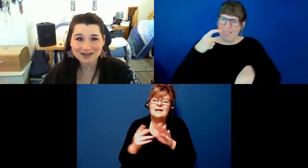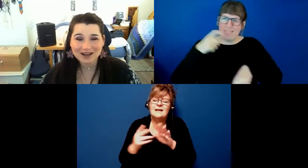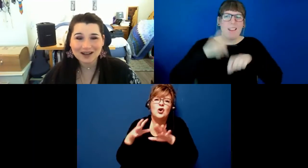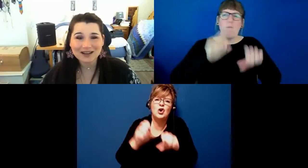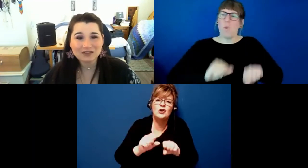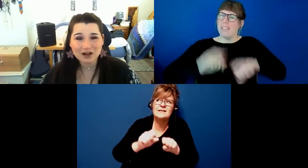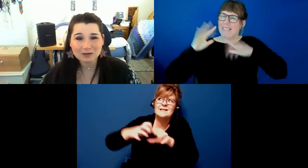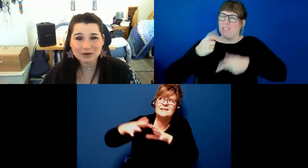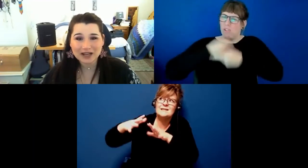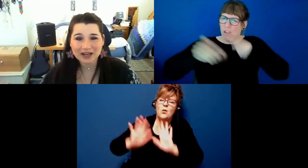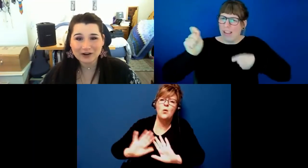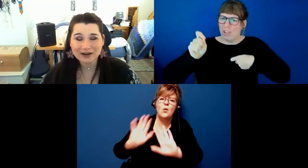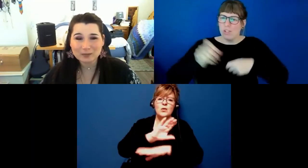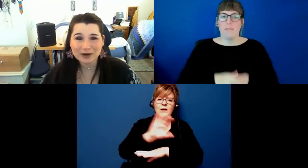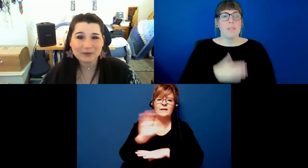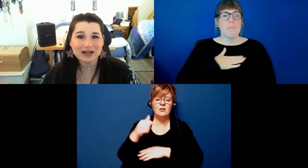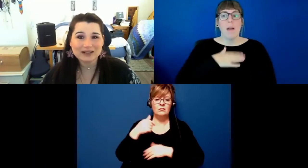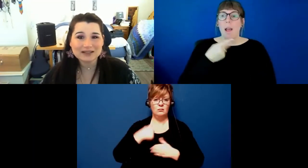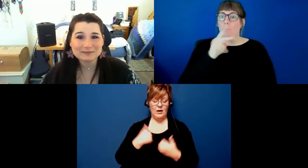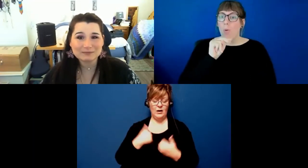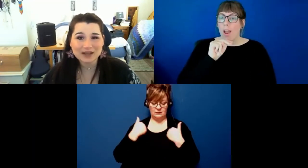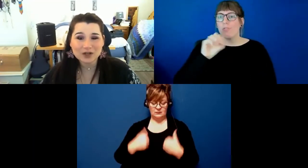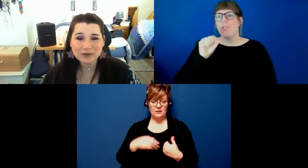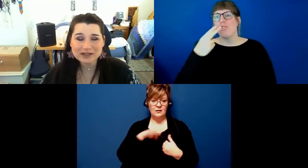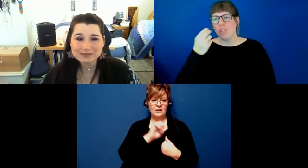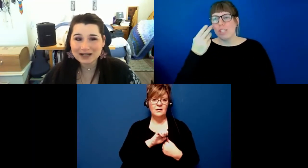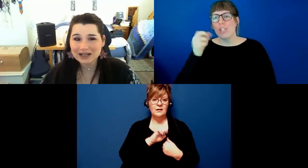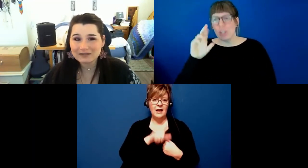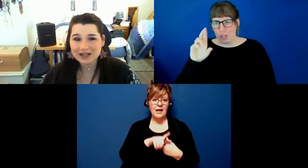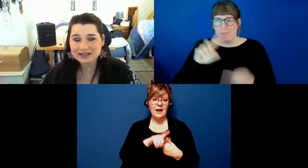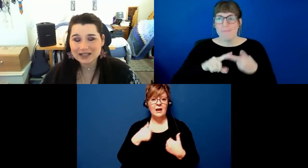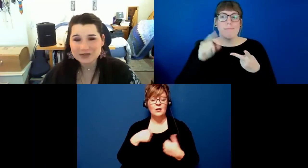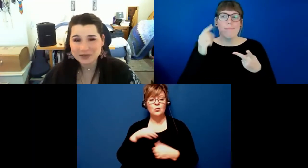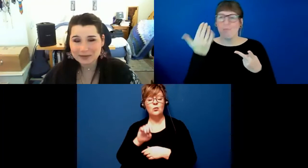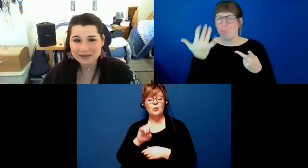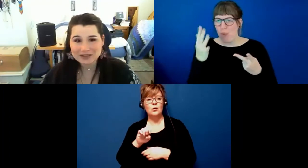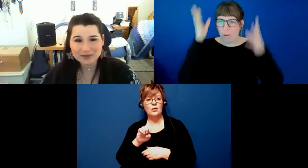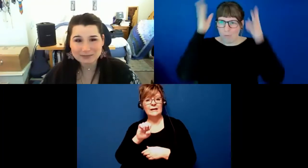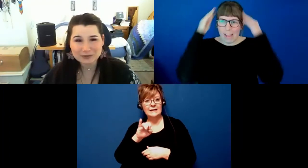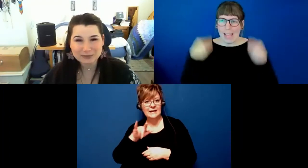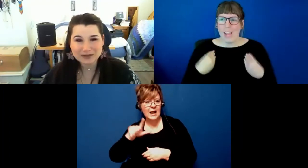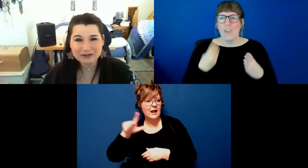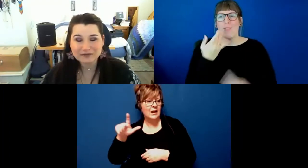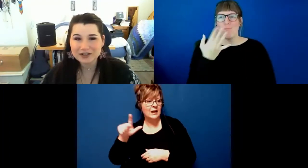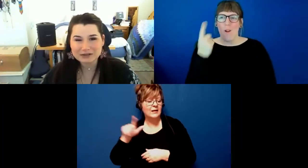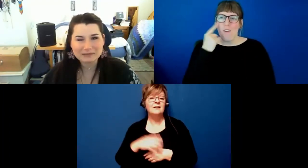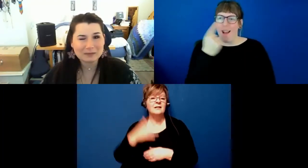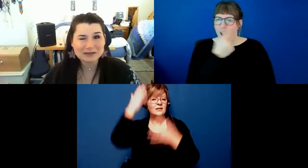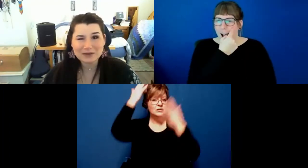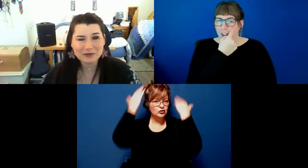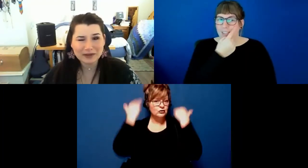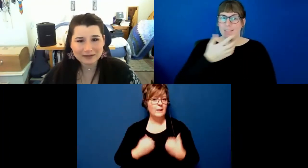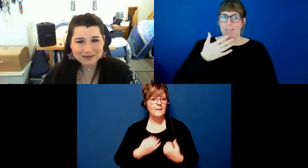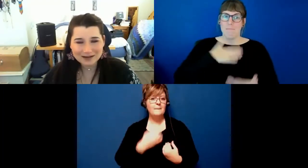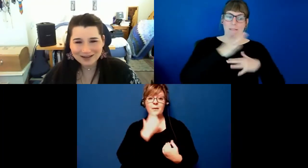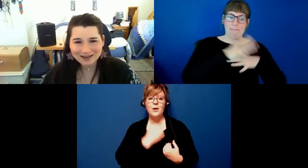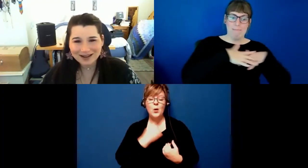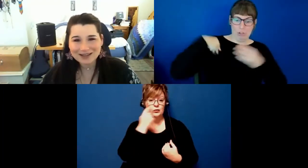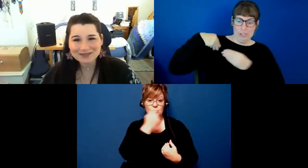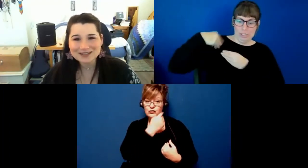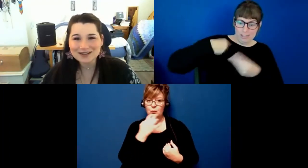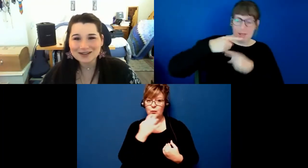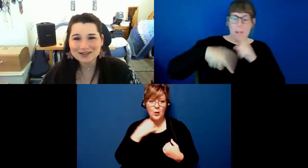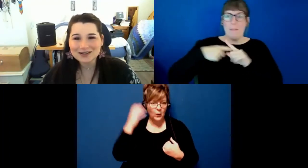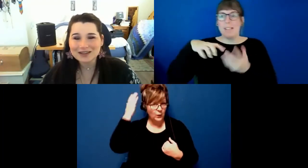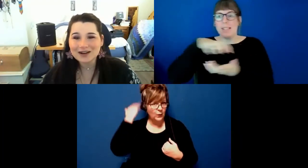her. I have long brown hair and brown eyes, and owing to my native ancestry mixed with some German and French and maybe some other things, I